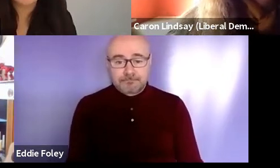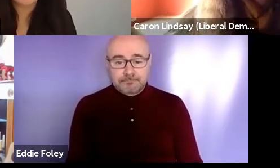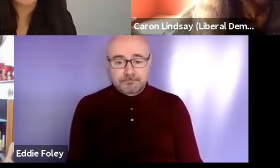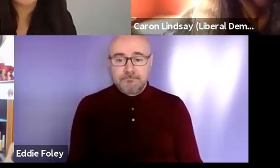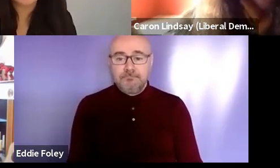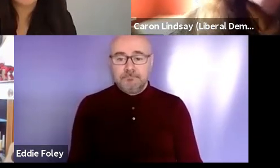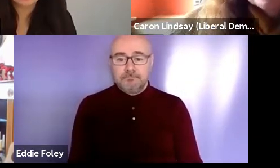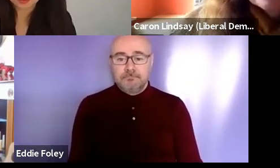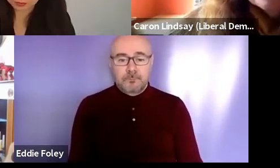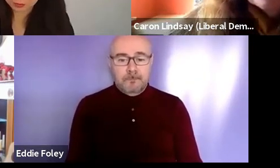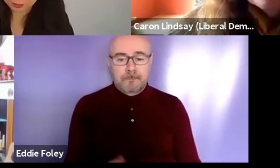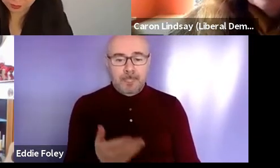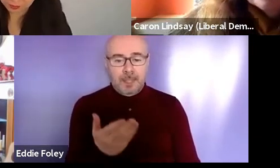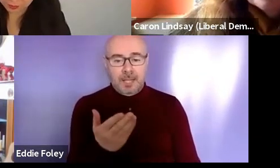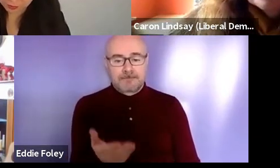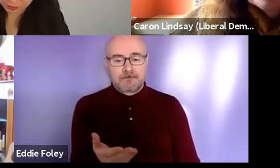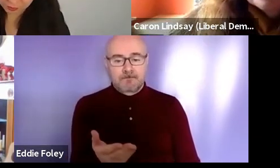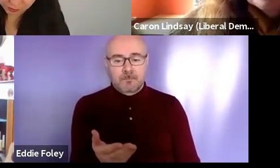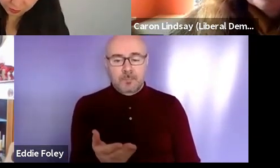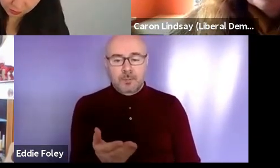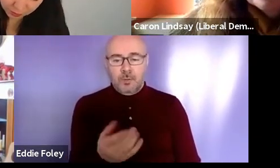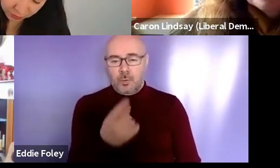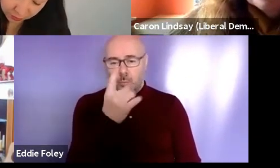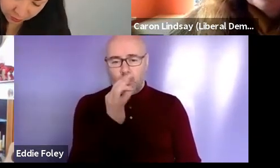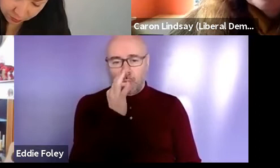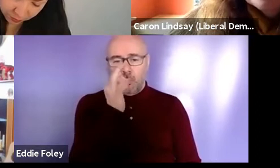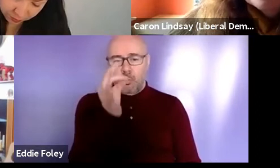had a question you raised, the